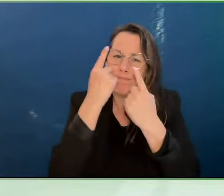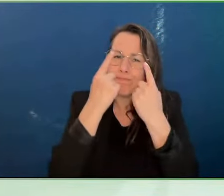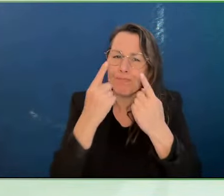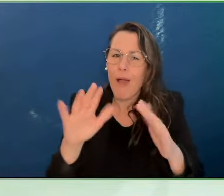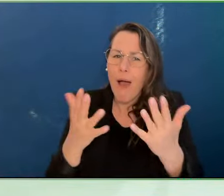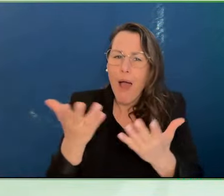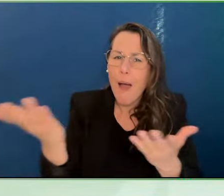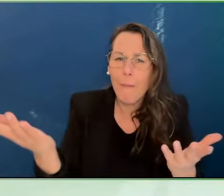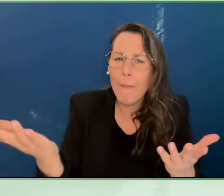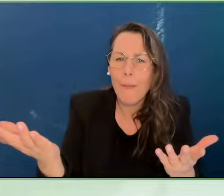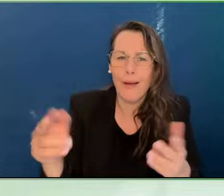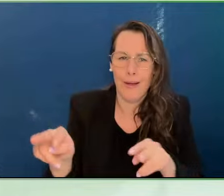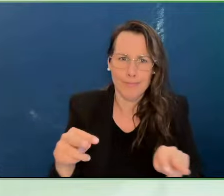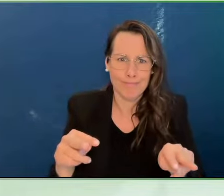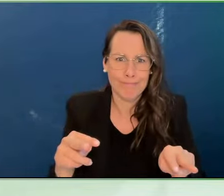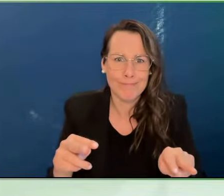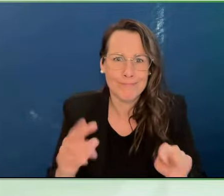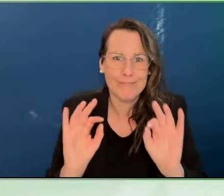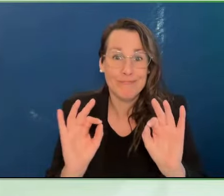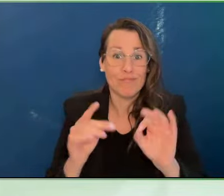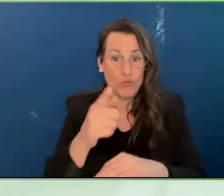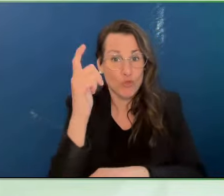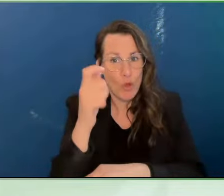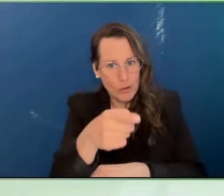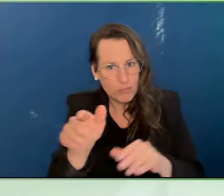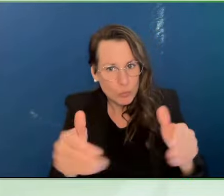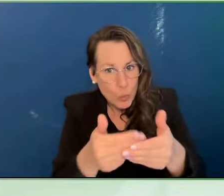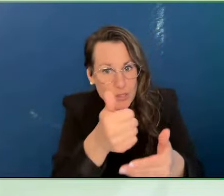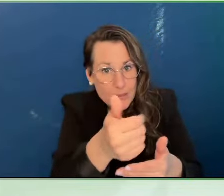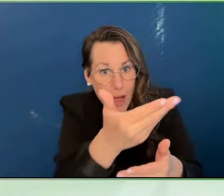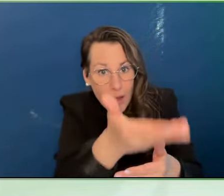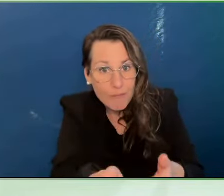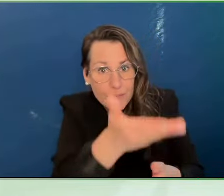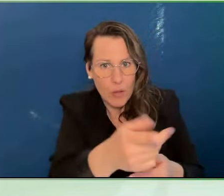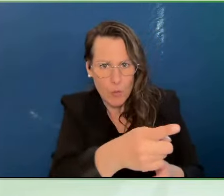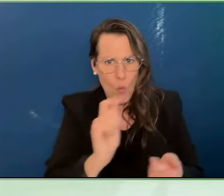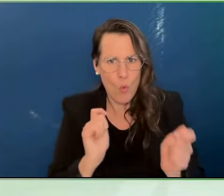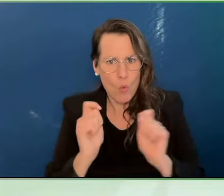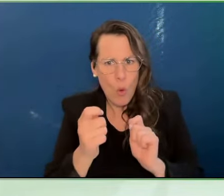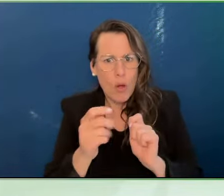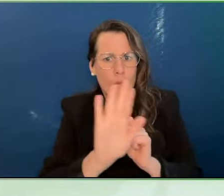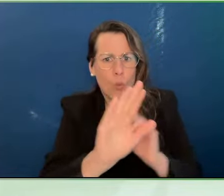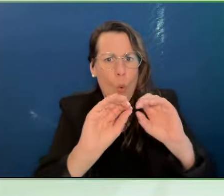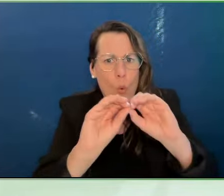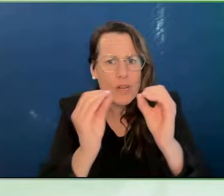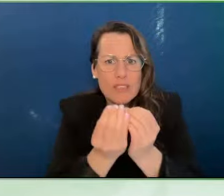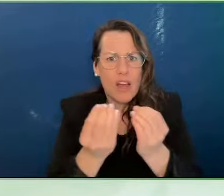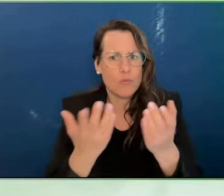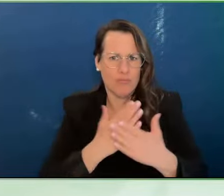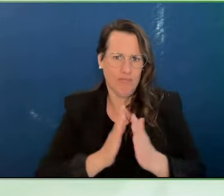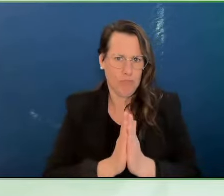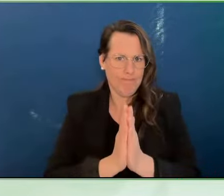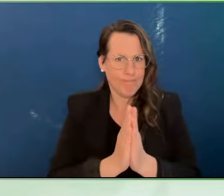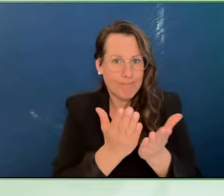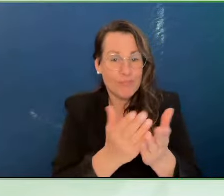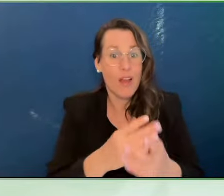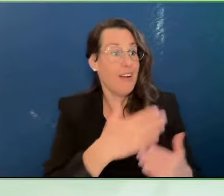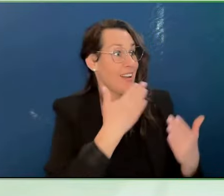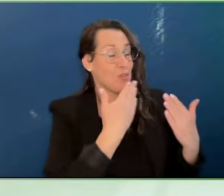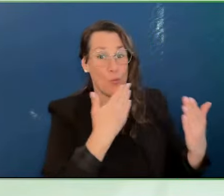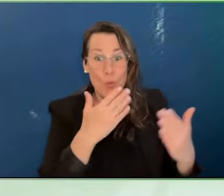the one that runs the Inclusive Africa Conference. And the mission for inABLE is really to